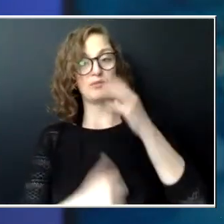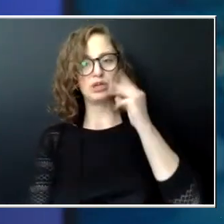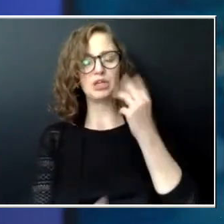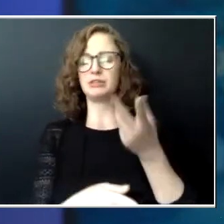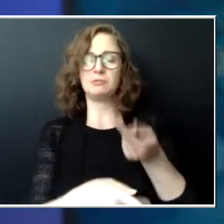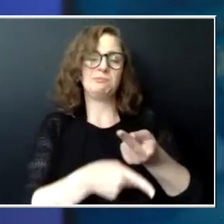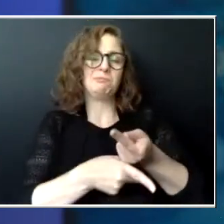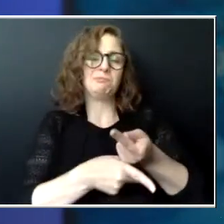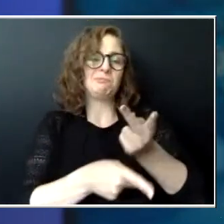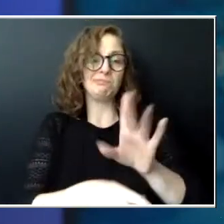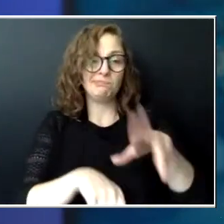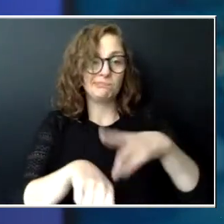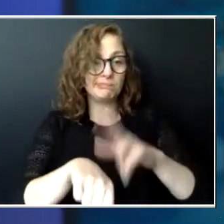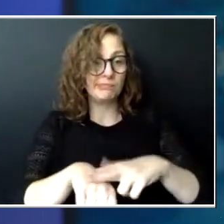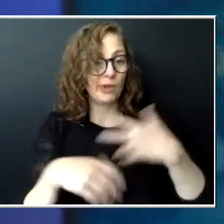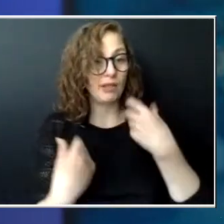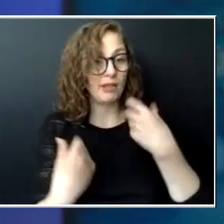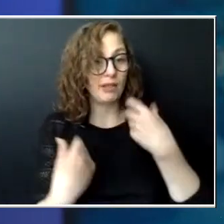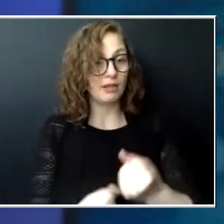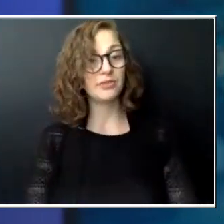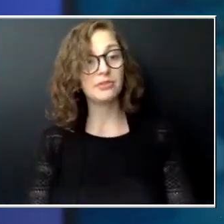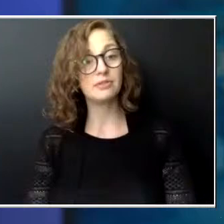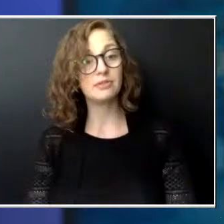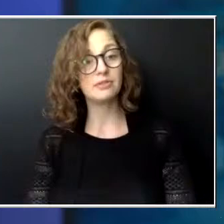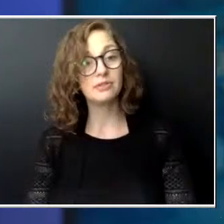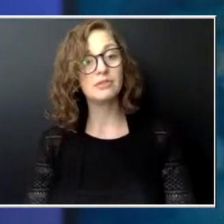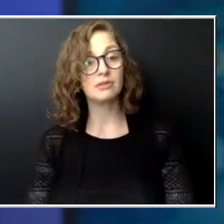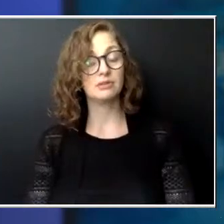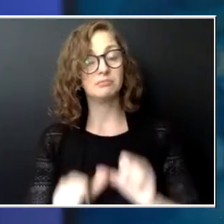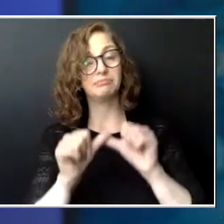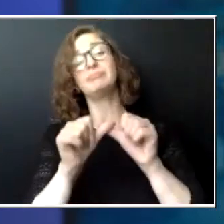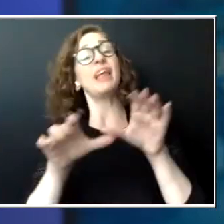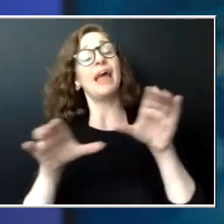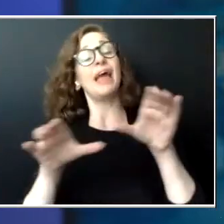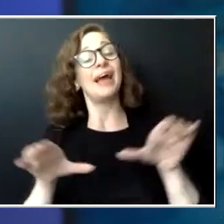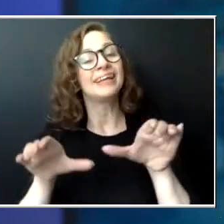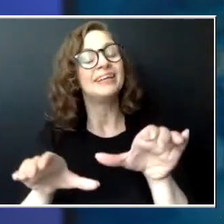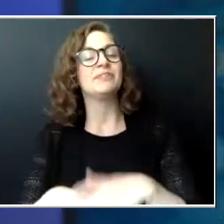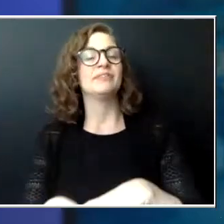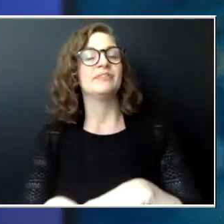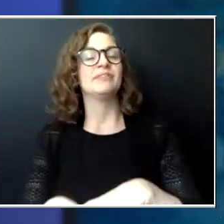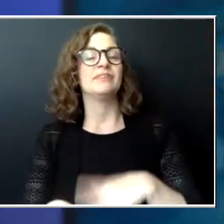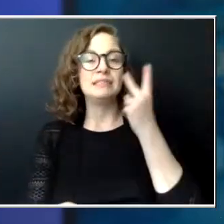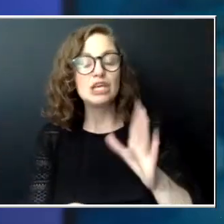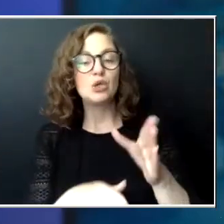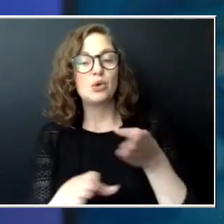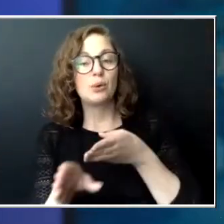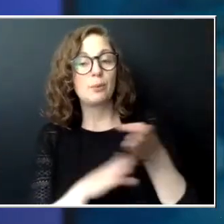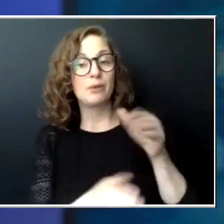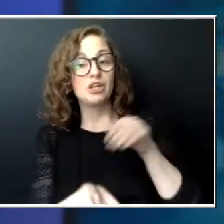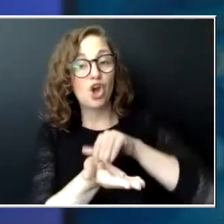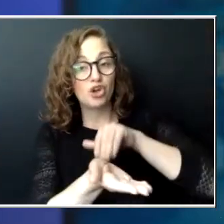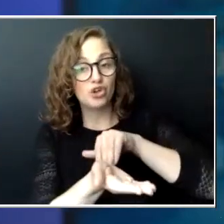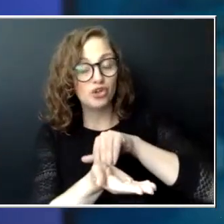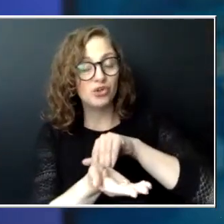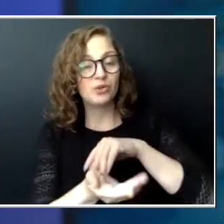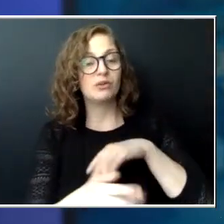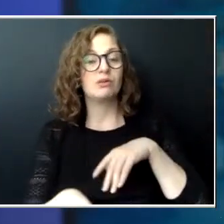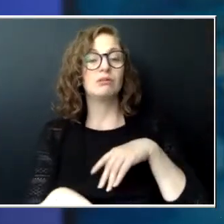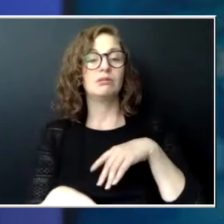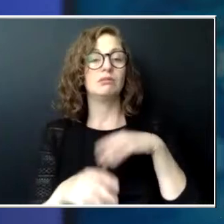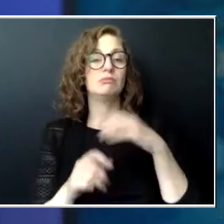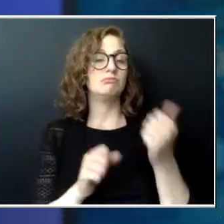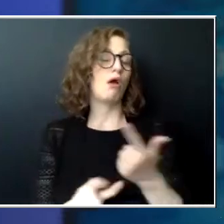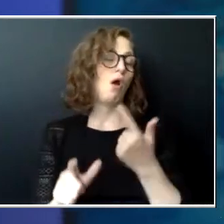Mhm. Being active, going to your primary care doctor, all the regular risk assessments. So it's